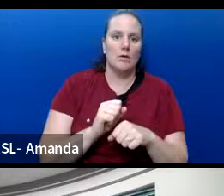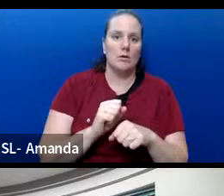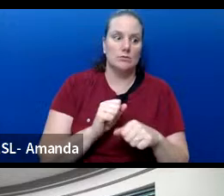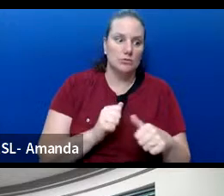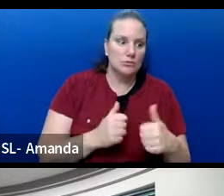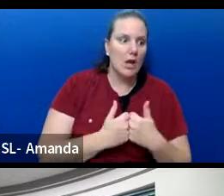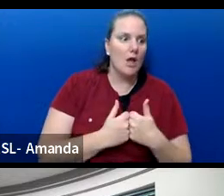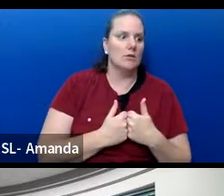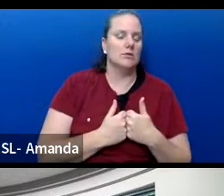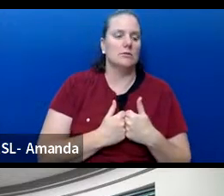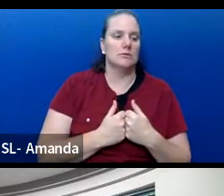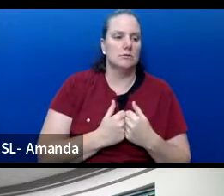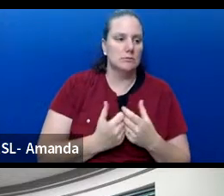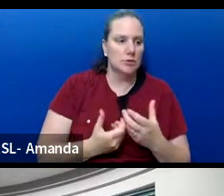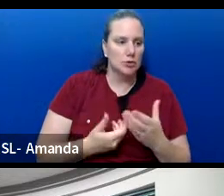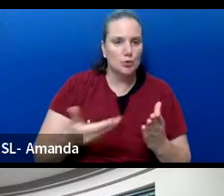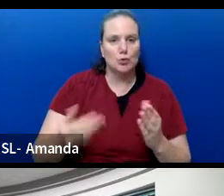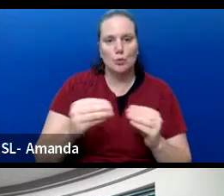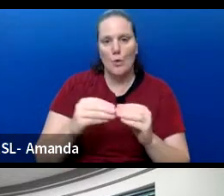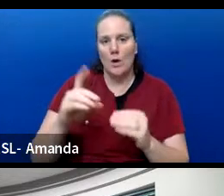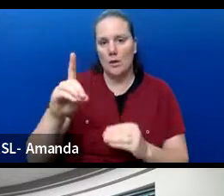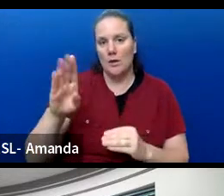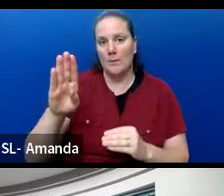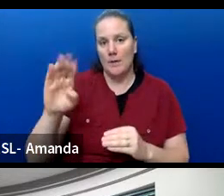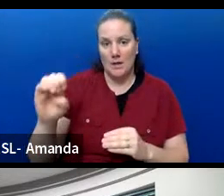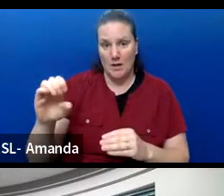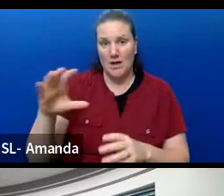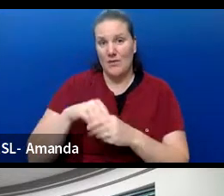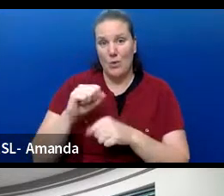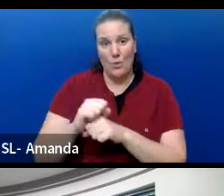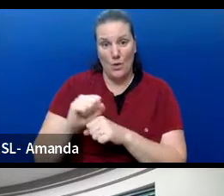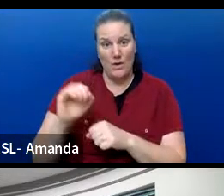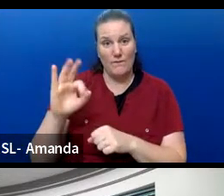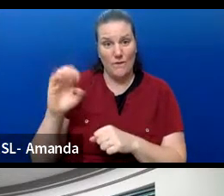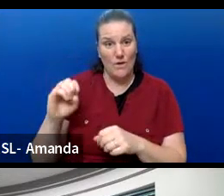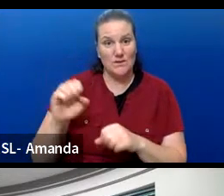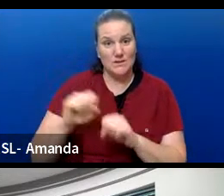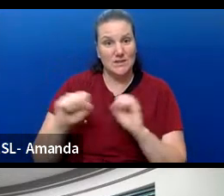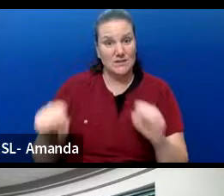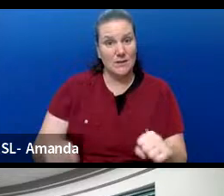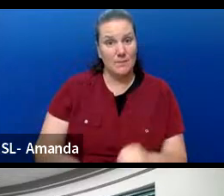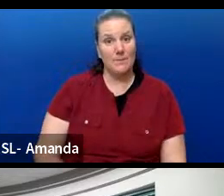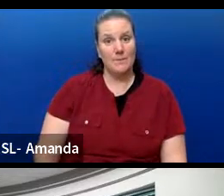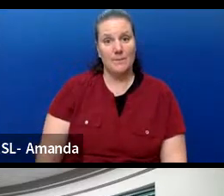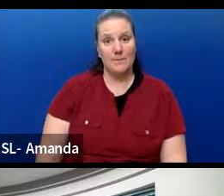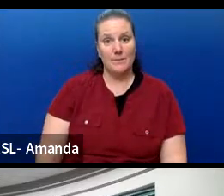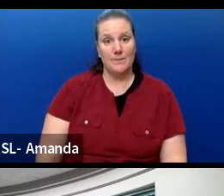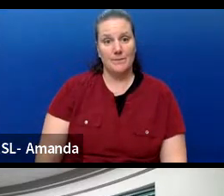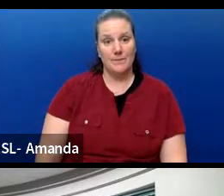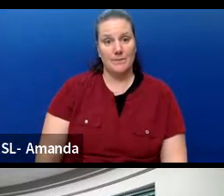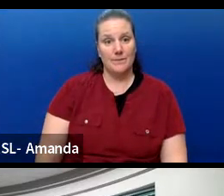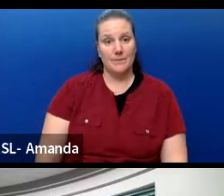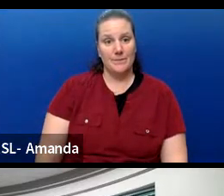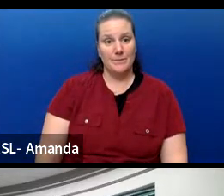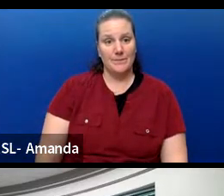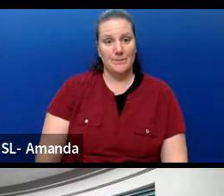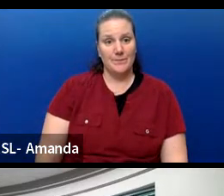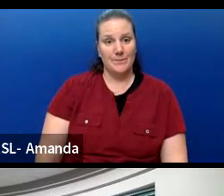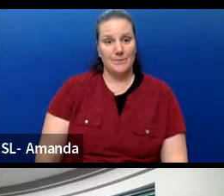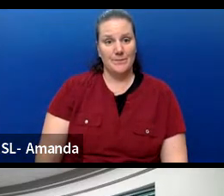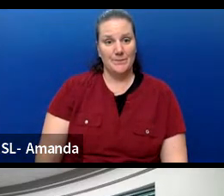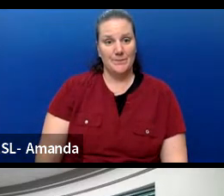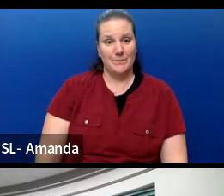introduce more DBEs into the ecosystem. I know. Yes. So thank you.